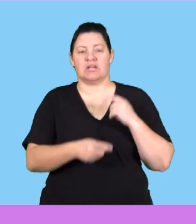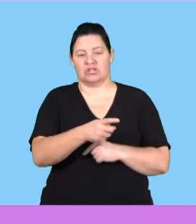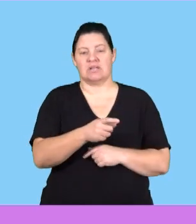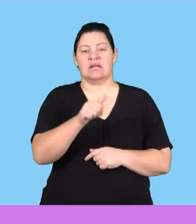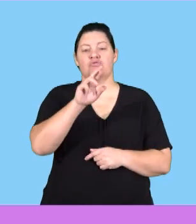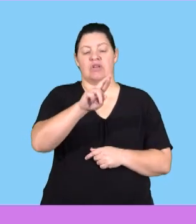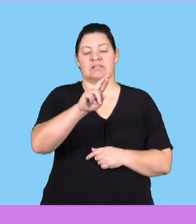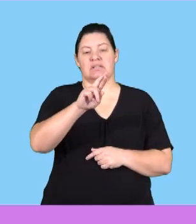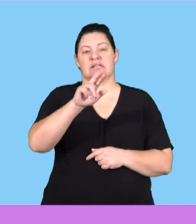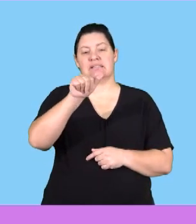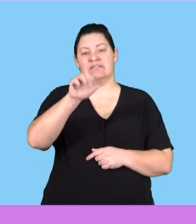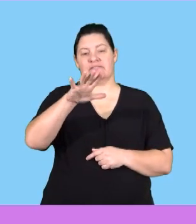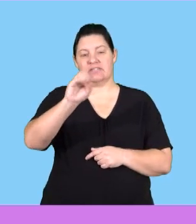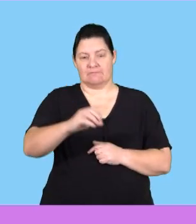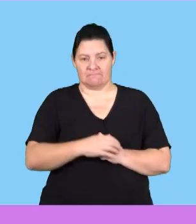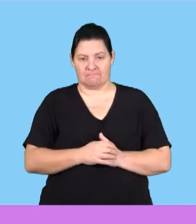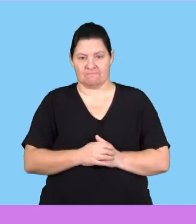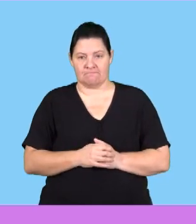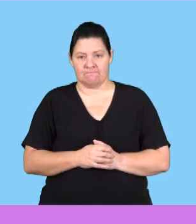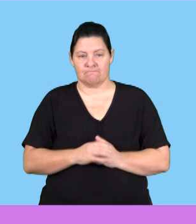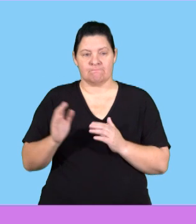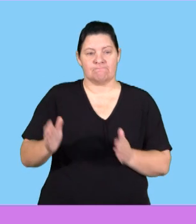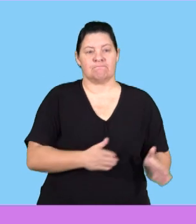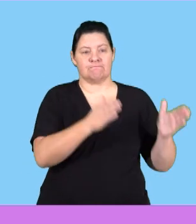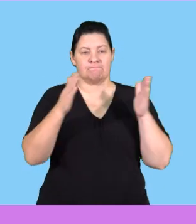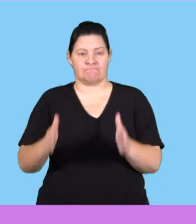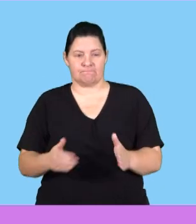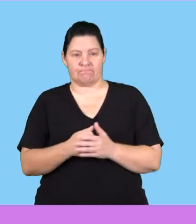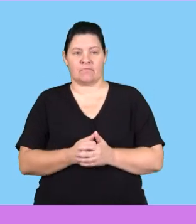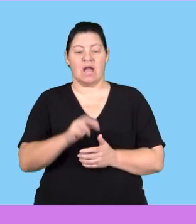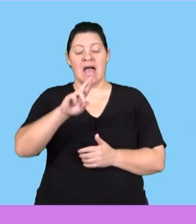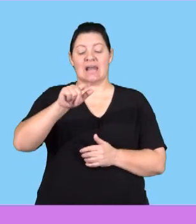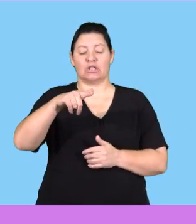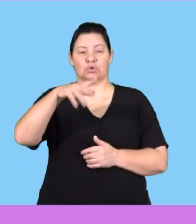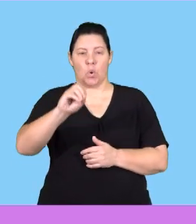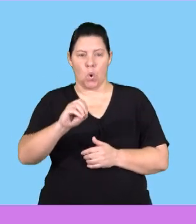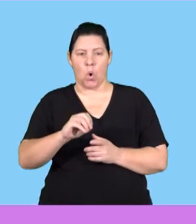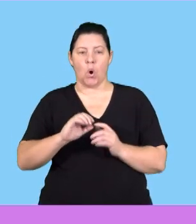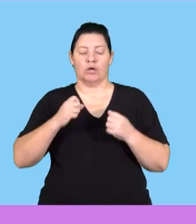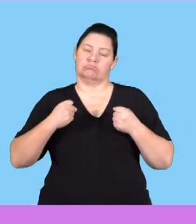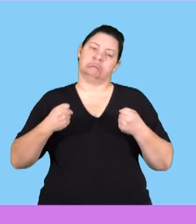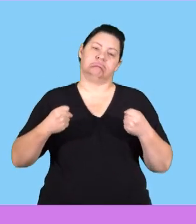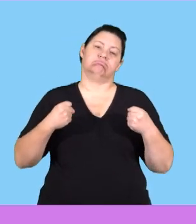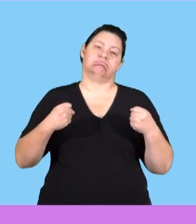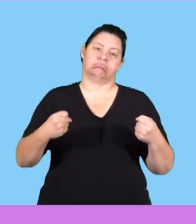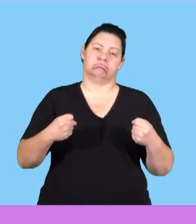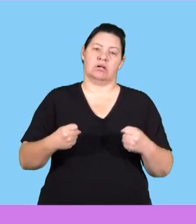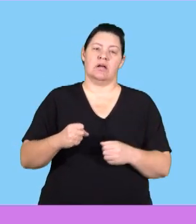at 650 rand. Let us move to the next one. Rato has traveled